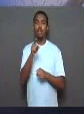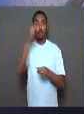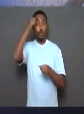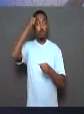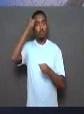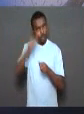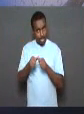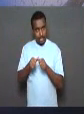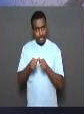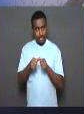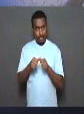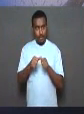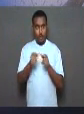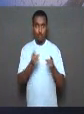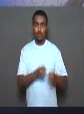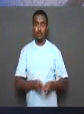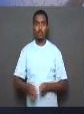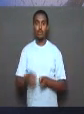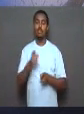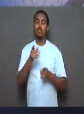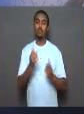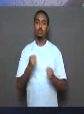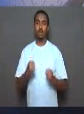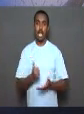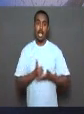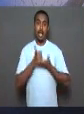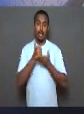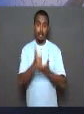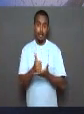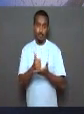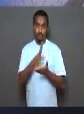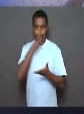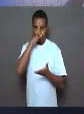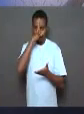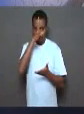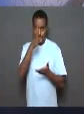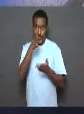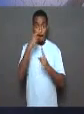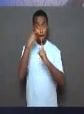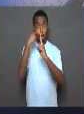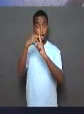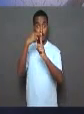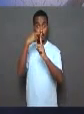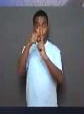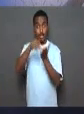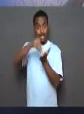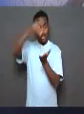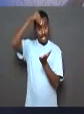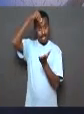you will be reminded of the ways that you can help to create a